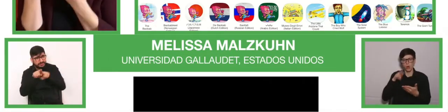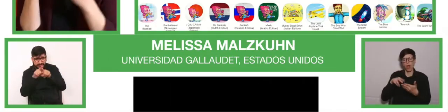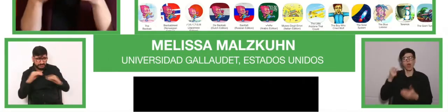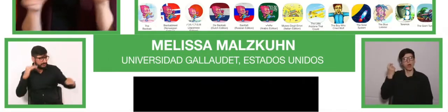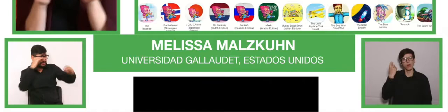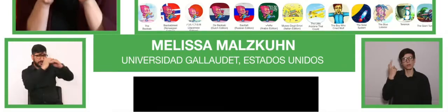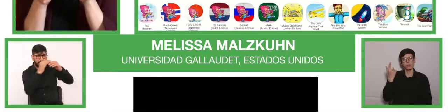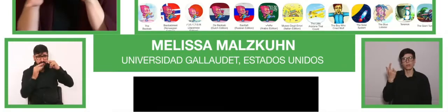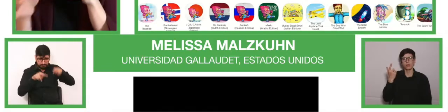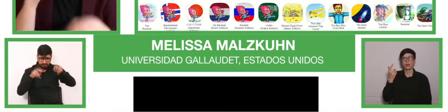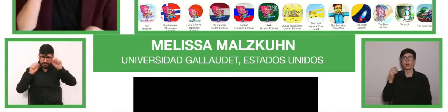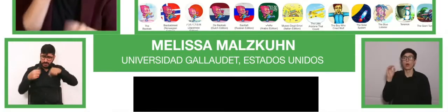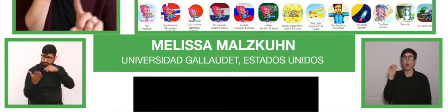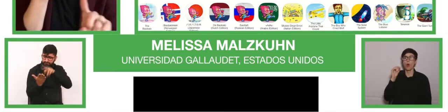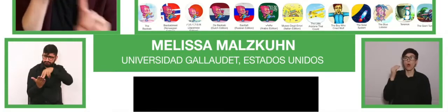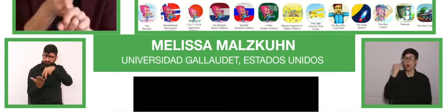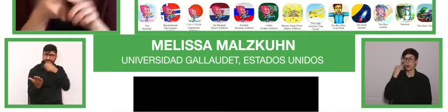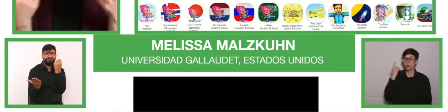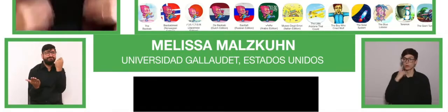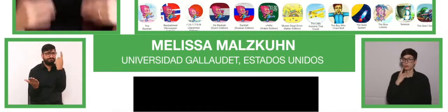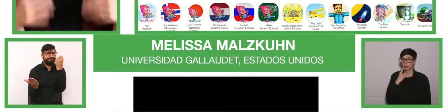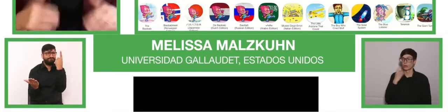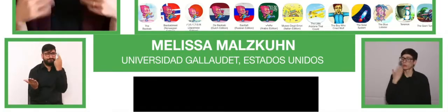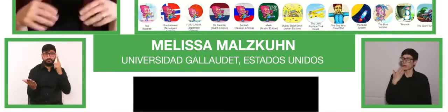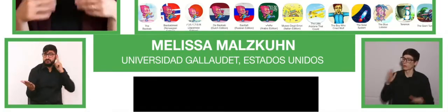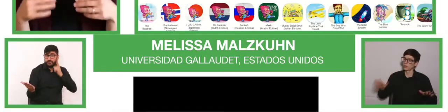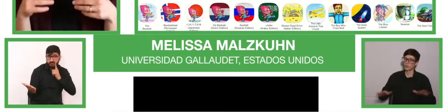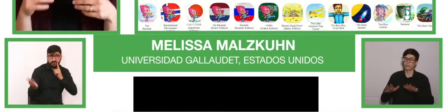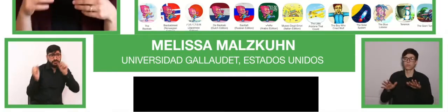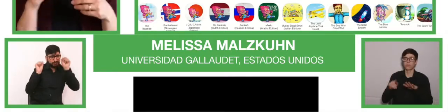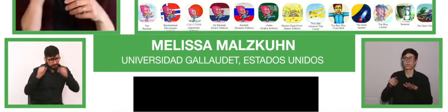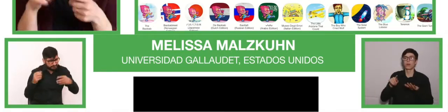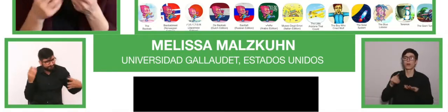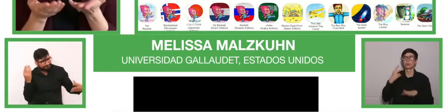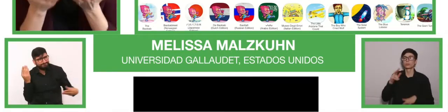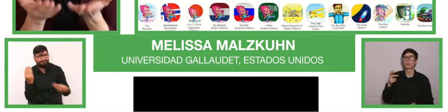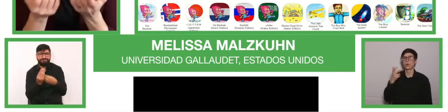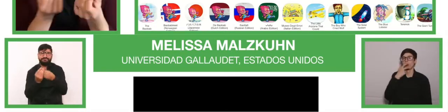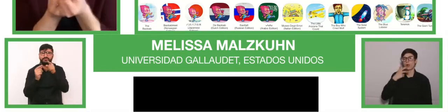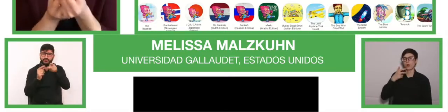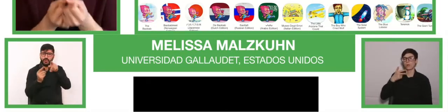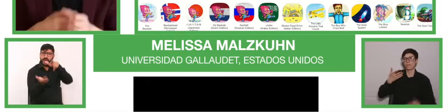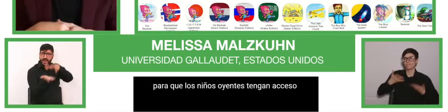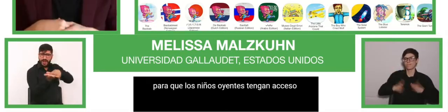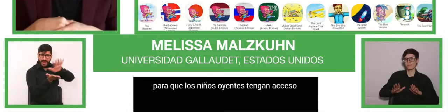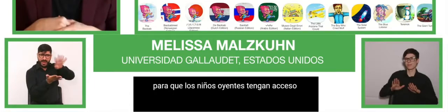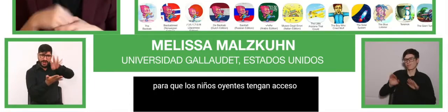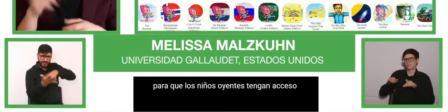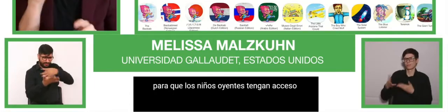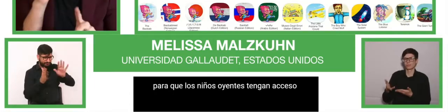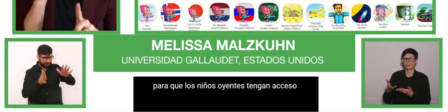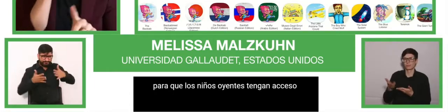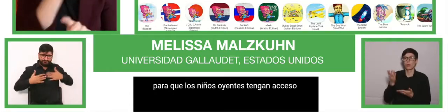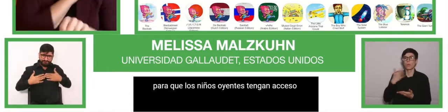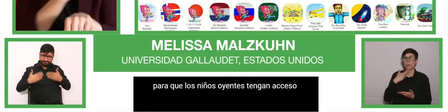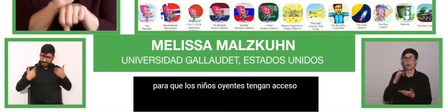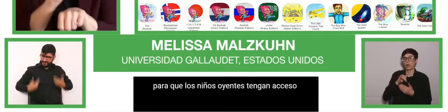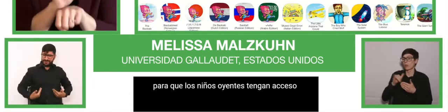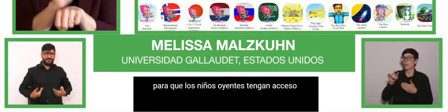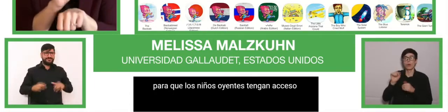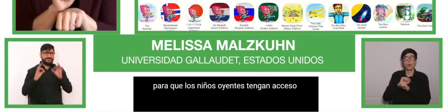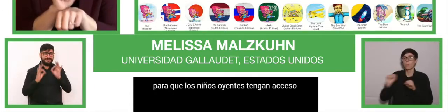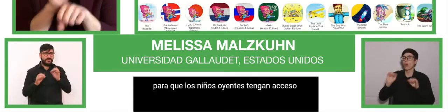these deaf children. You cannot wait, because language deprivation has a severe impact to a child, even